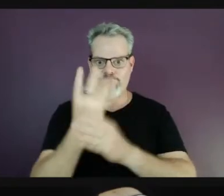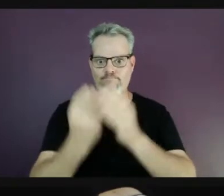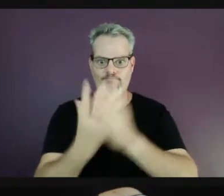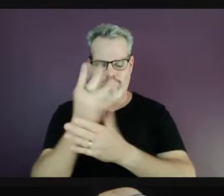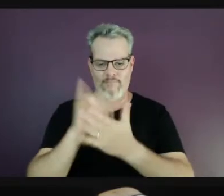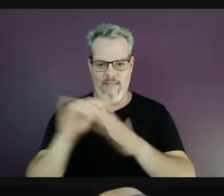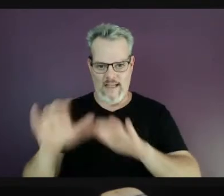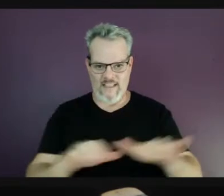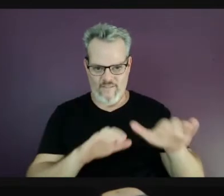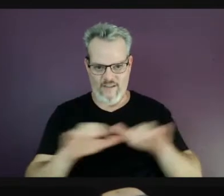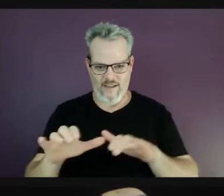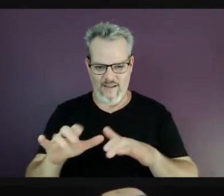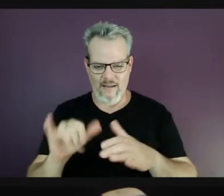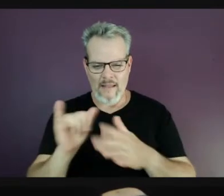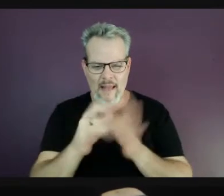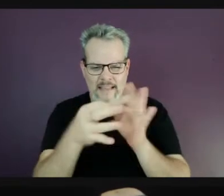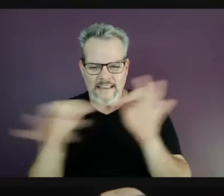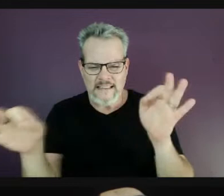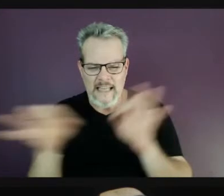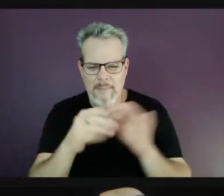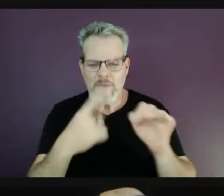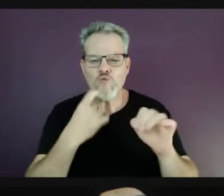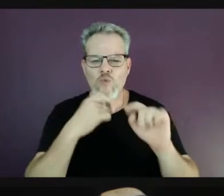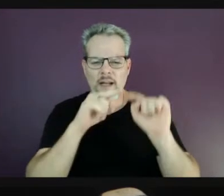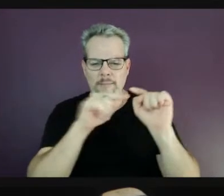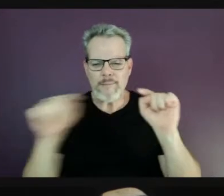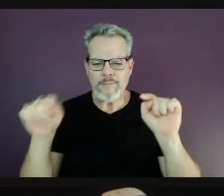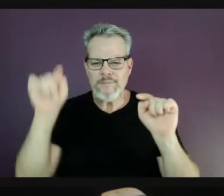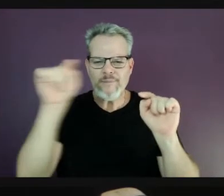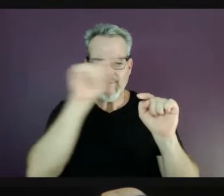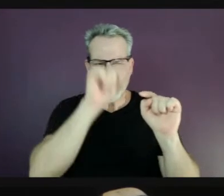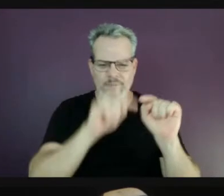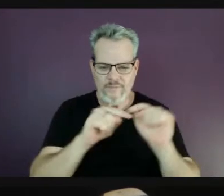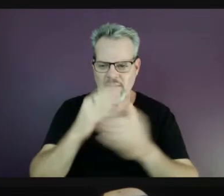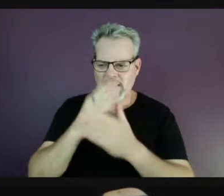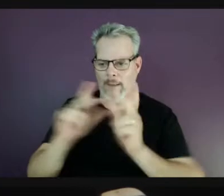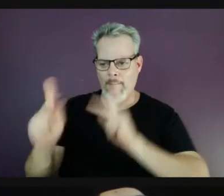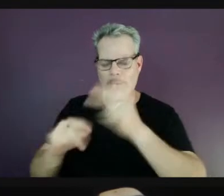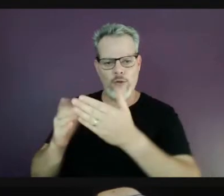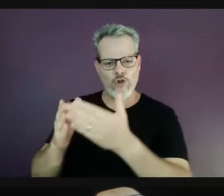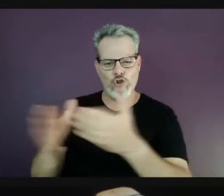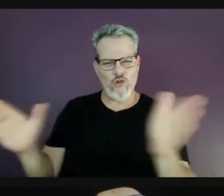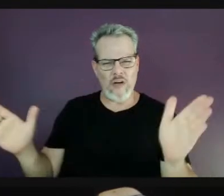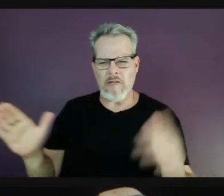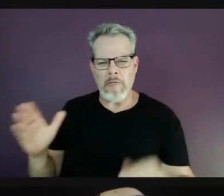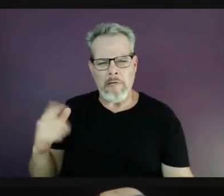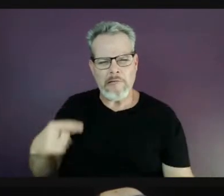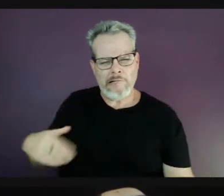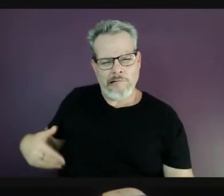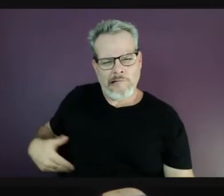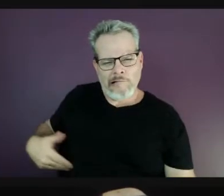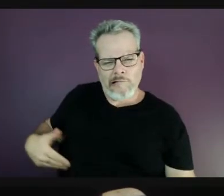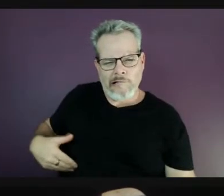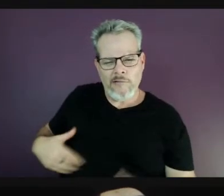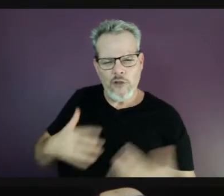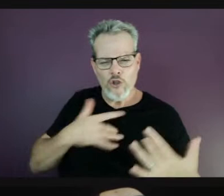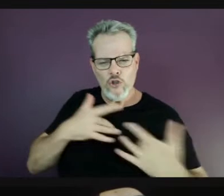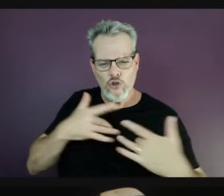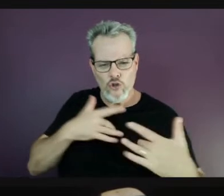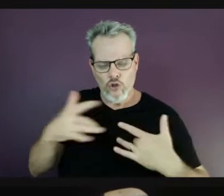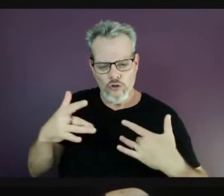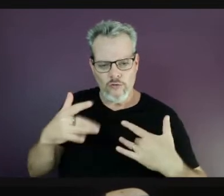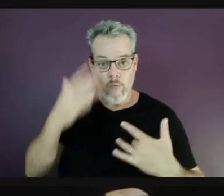of reaction from the public here, because this was not something that was written in the previous days. Right?